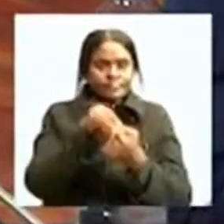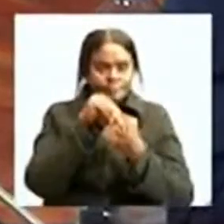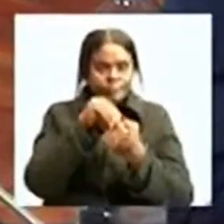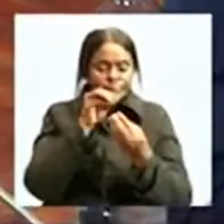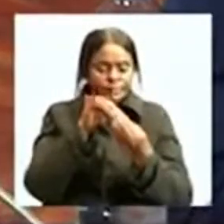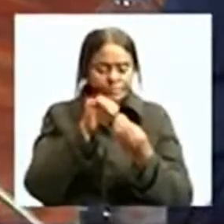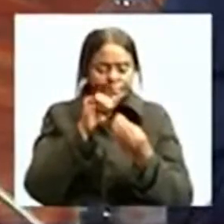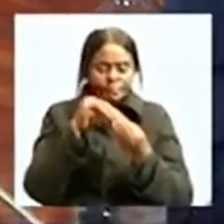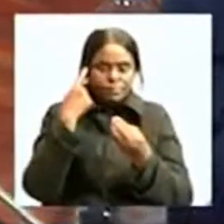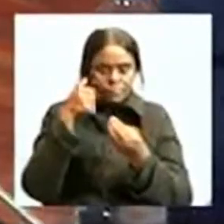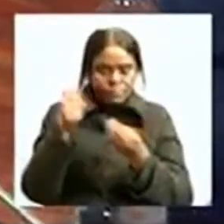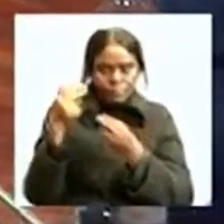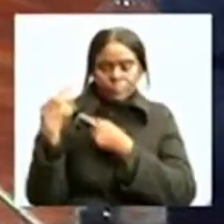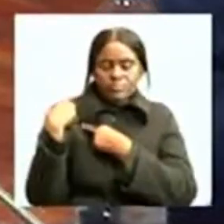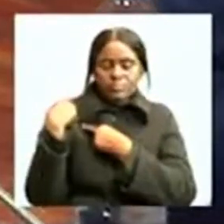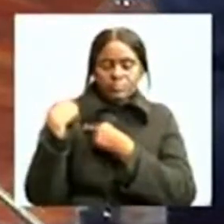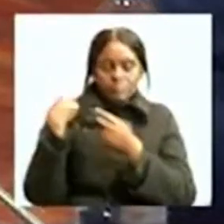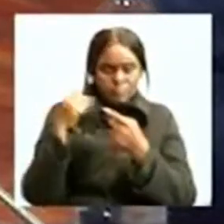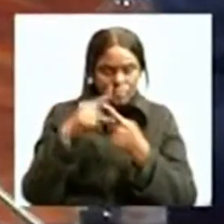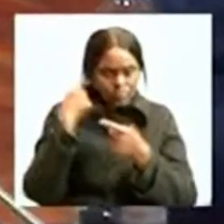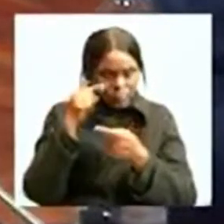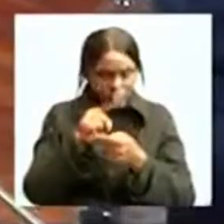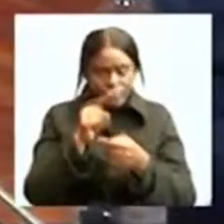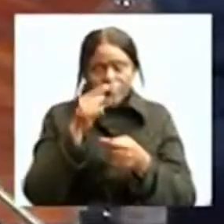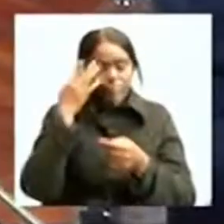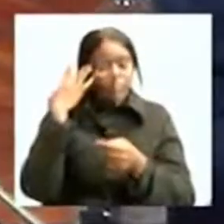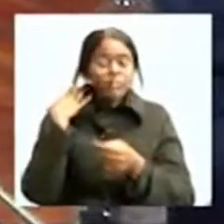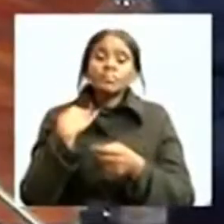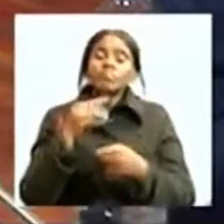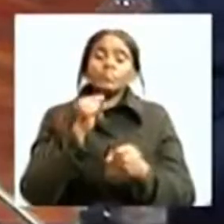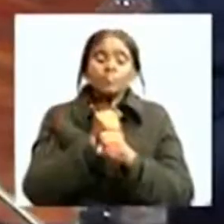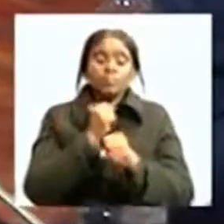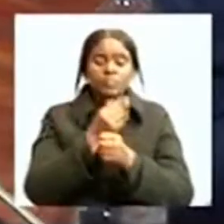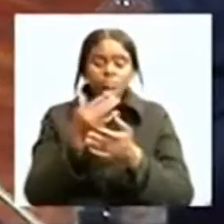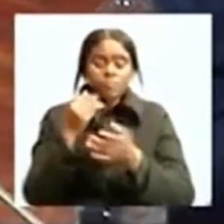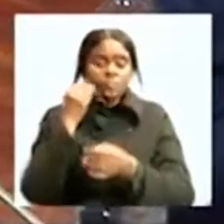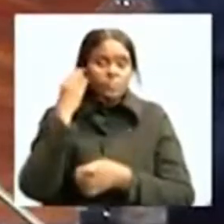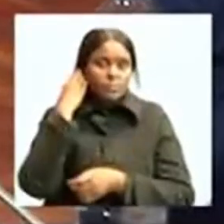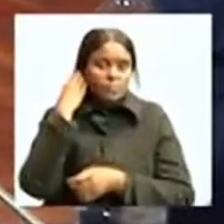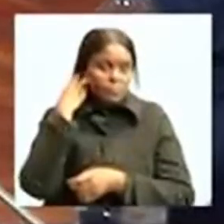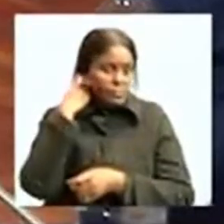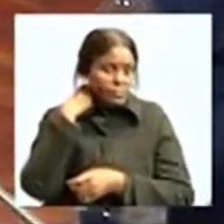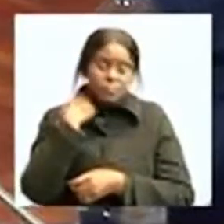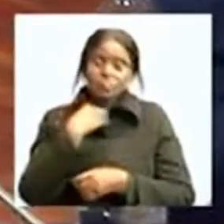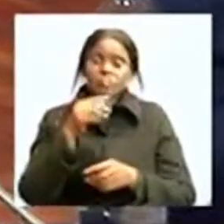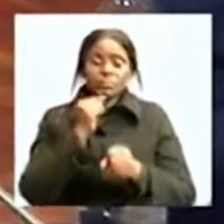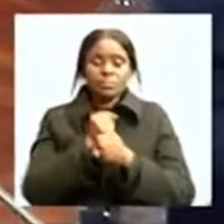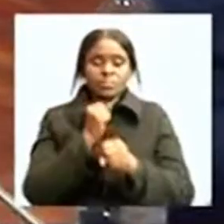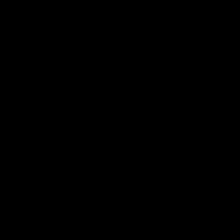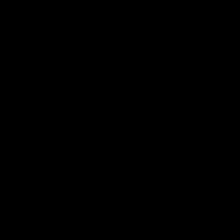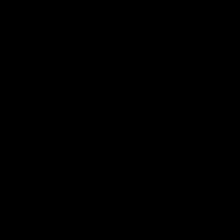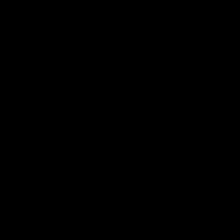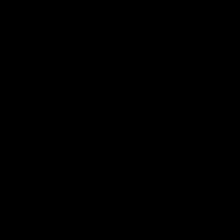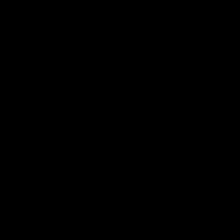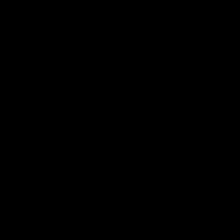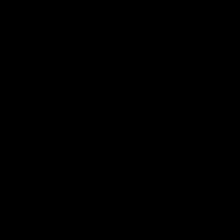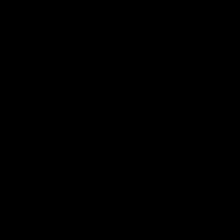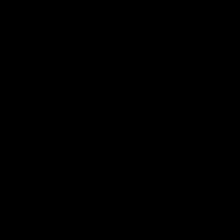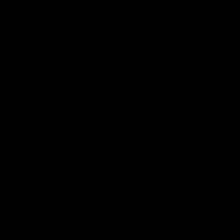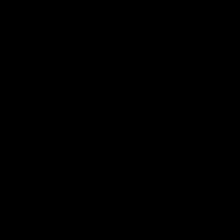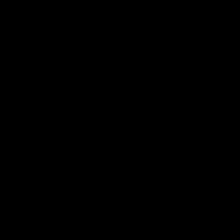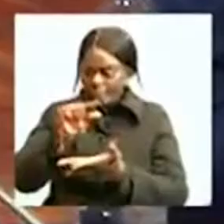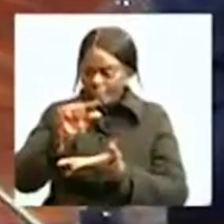specify who is responsible for a particular endeavor is something I think broadly from incentive-based.